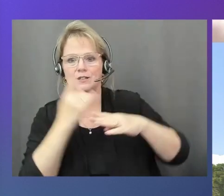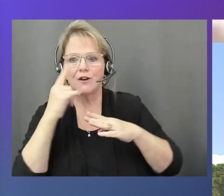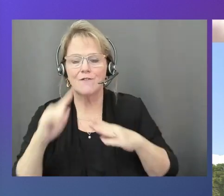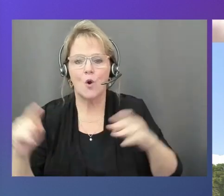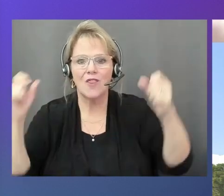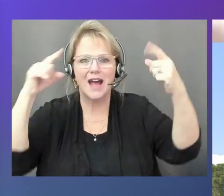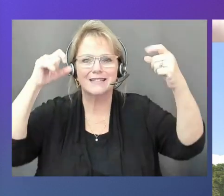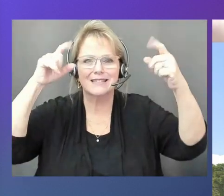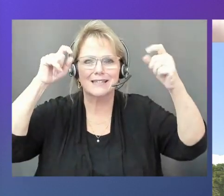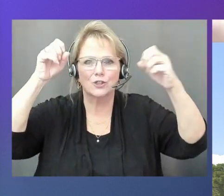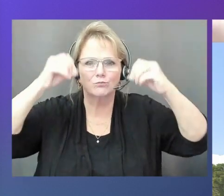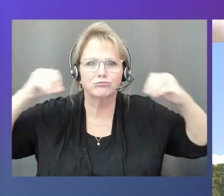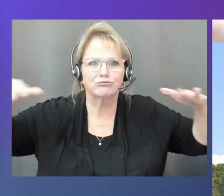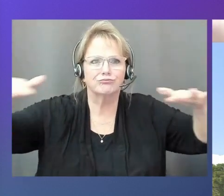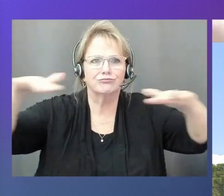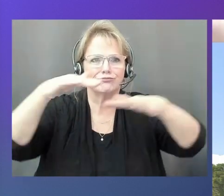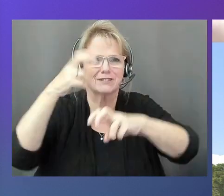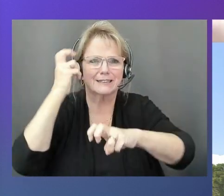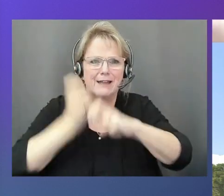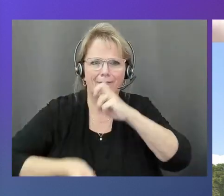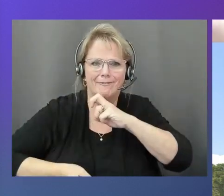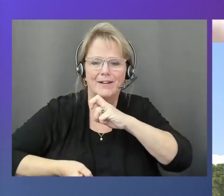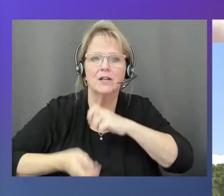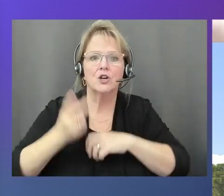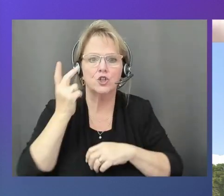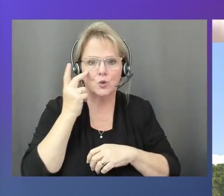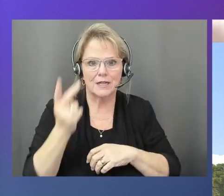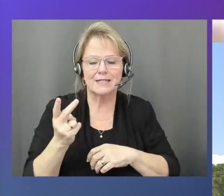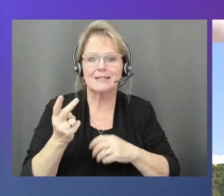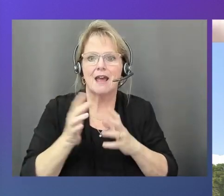you can see in the pictures, there's a lot of vegetation and